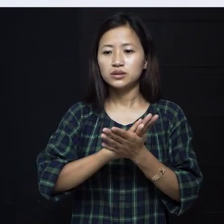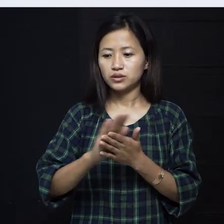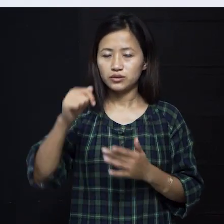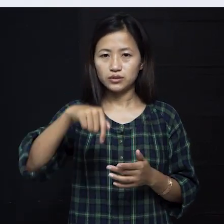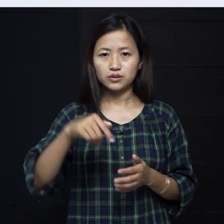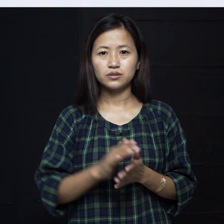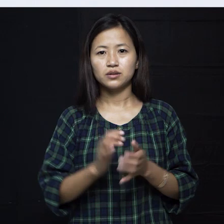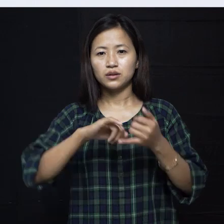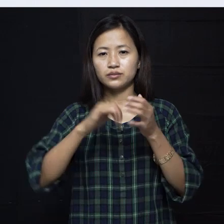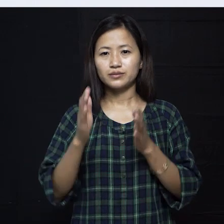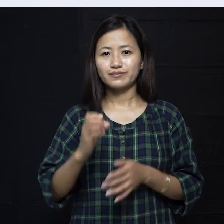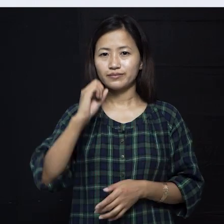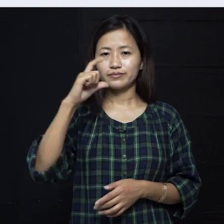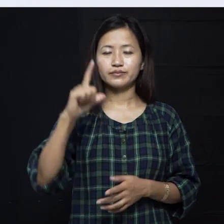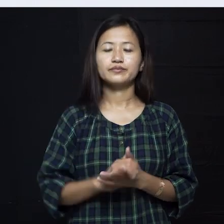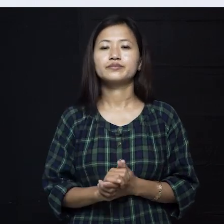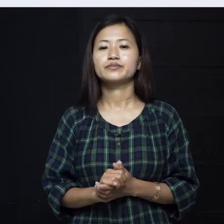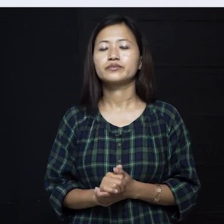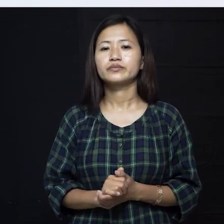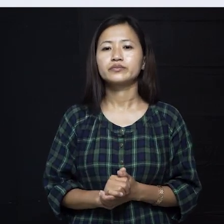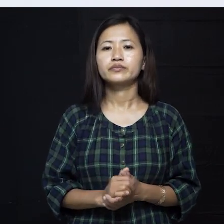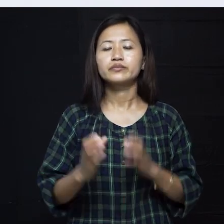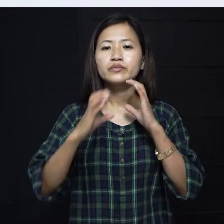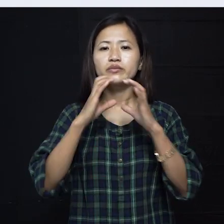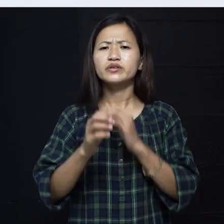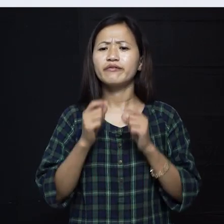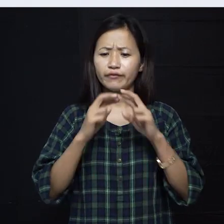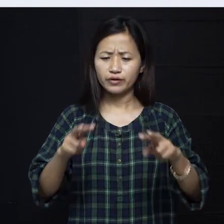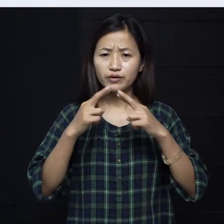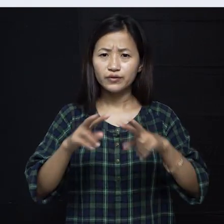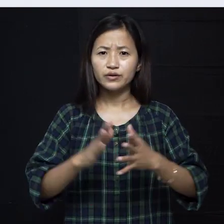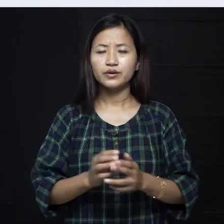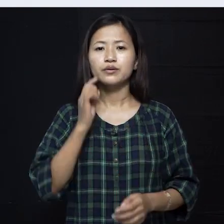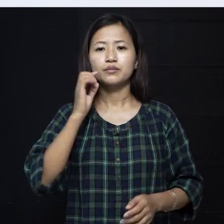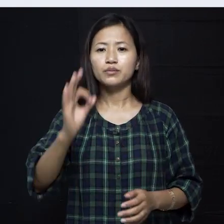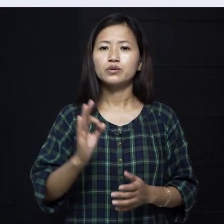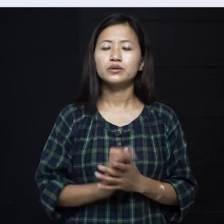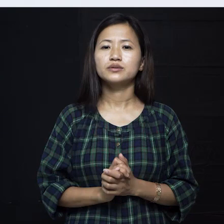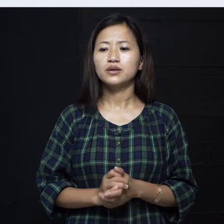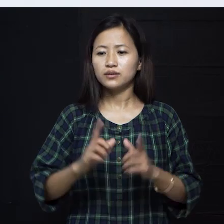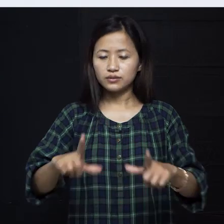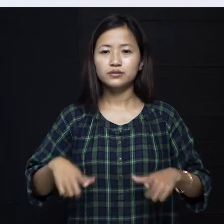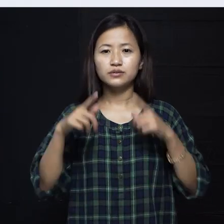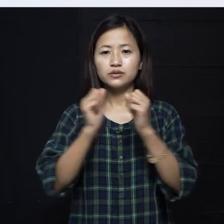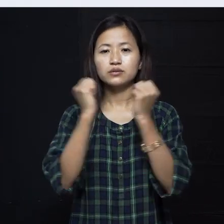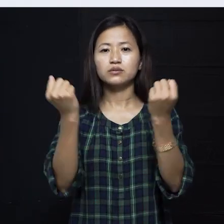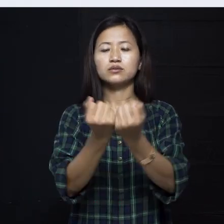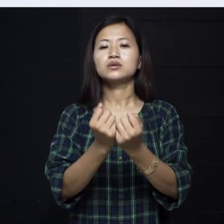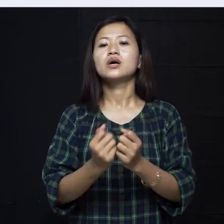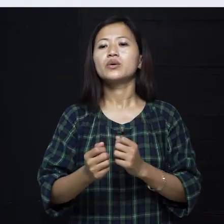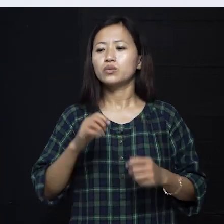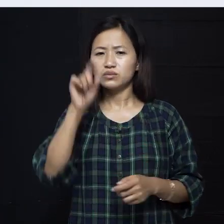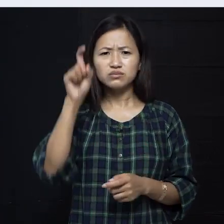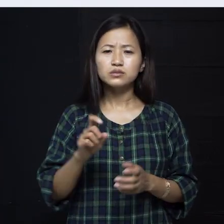this session, isn't it? So communication is very, very important, because living in a society, we need to